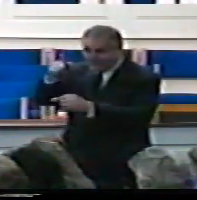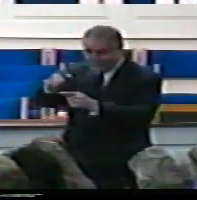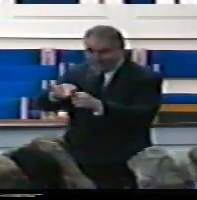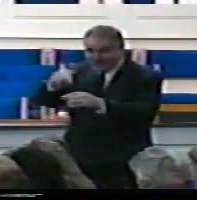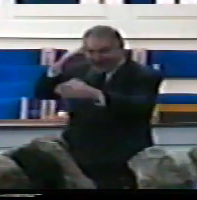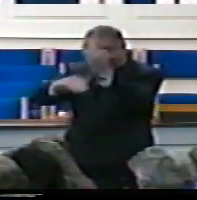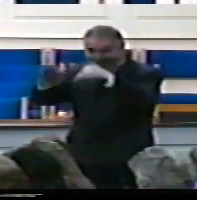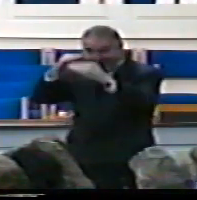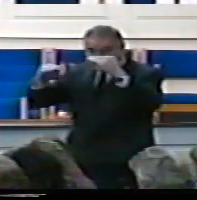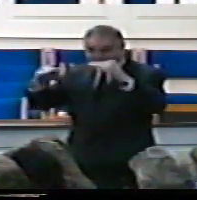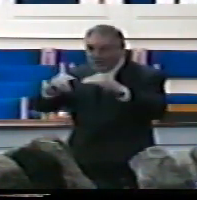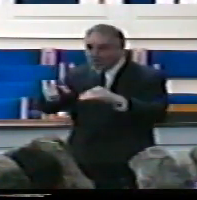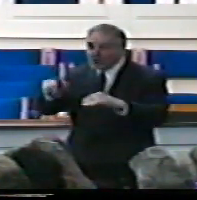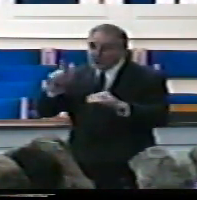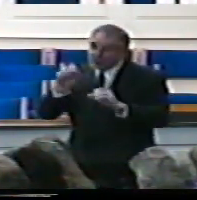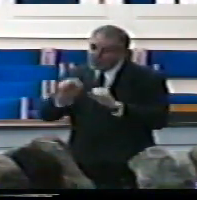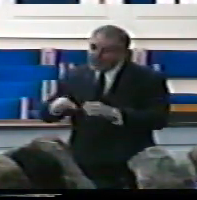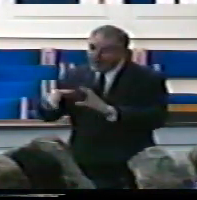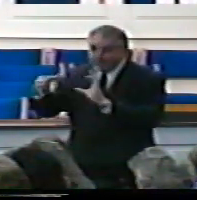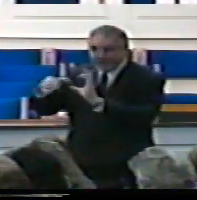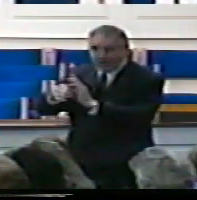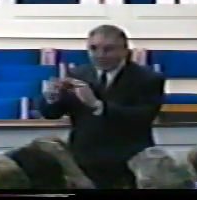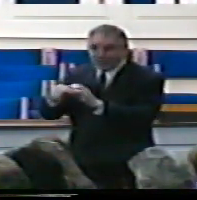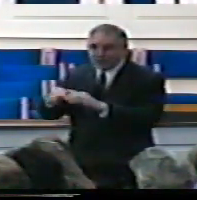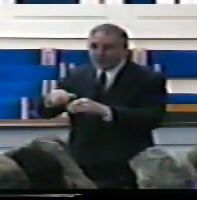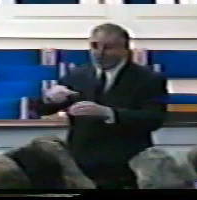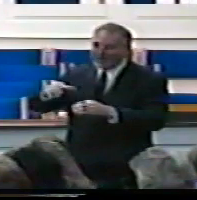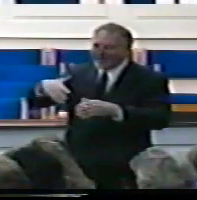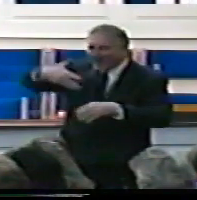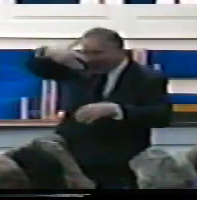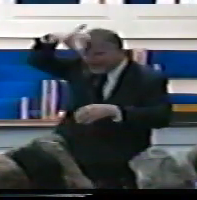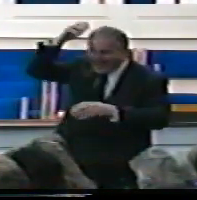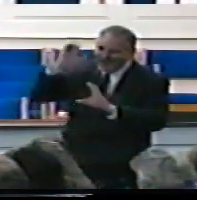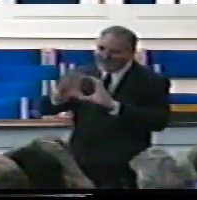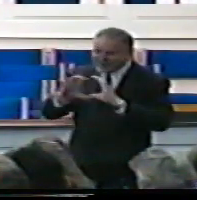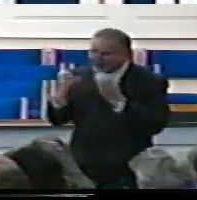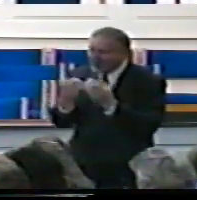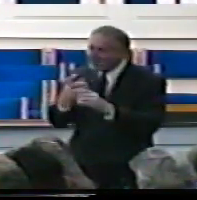Did you know you can belong to a lion's cub and not be a lion?